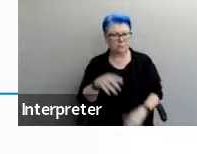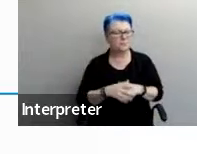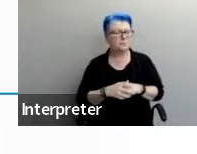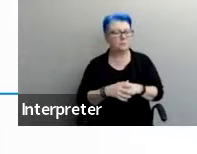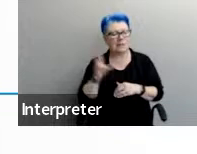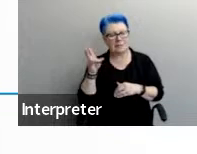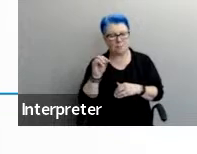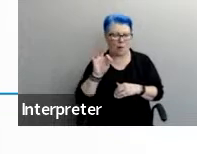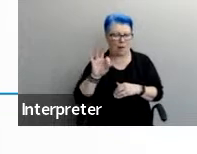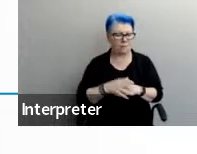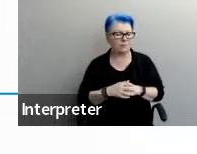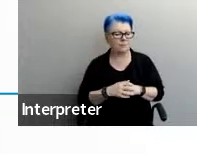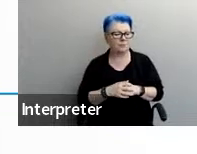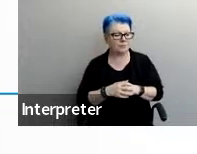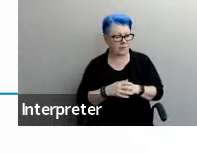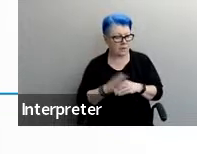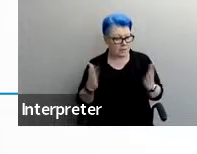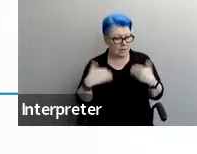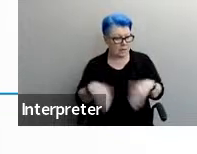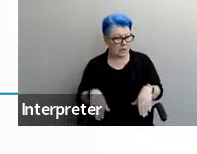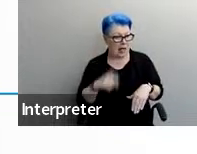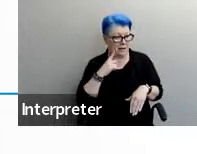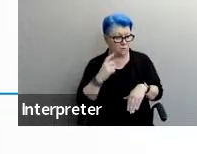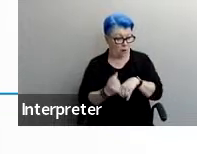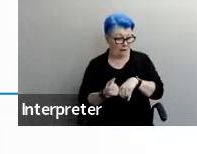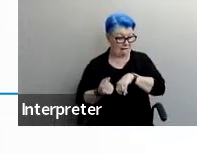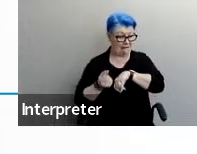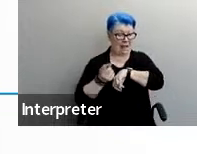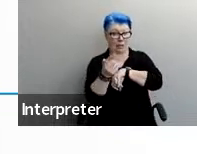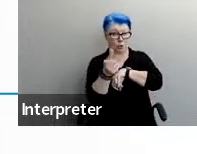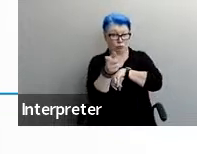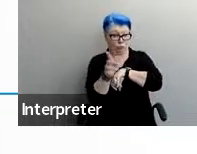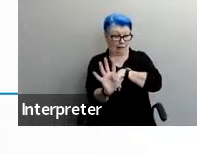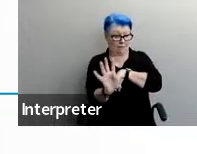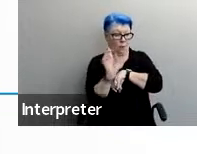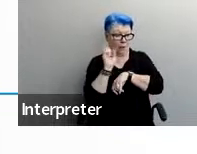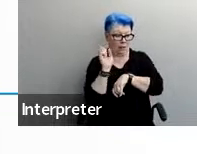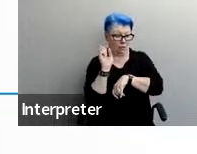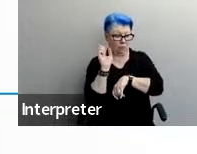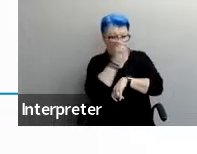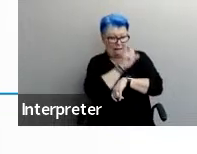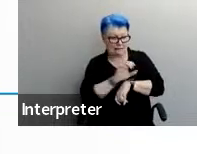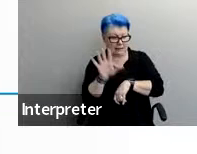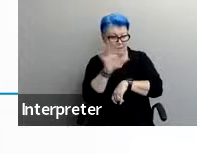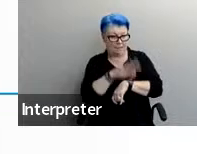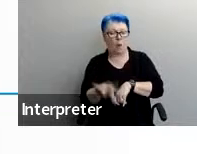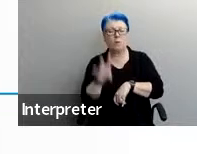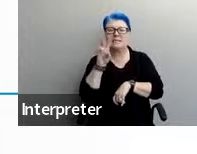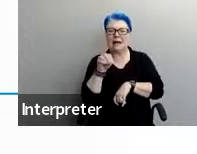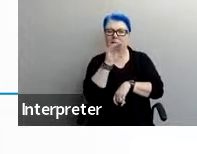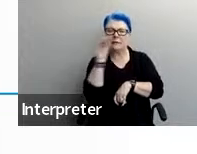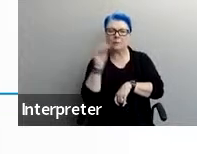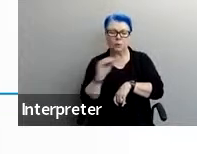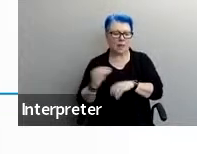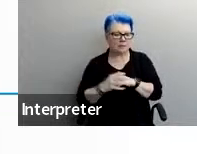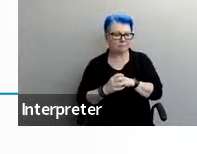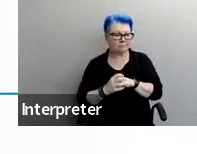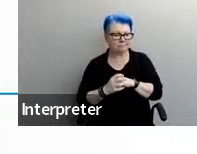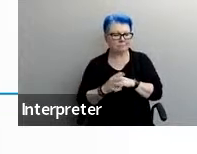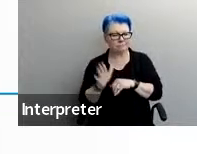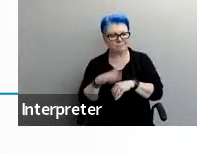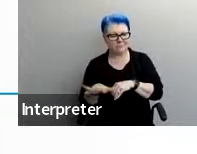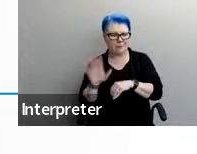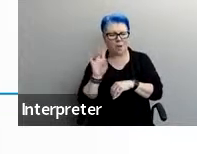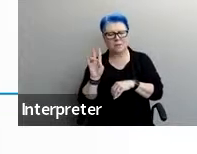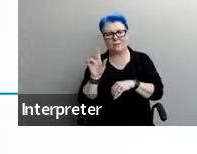next year, 2024, to end between 65 and 70, approximately 7.4 or 7.8 months.